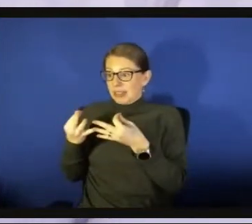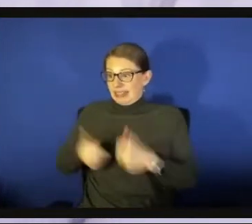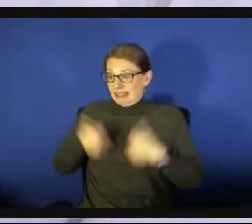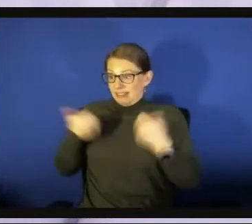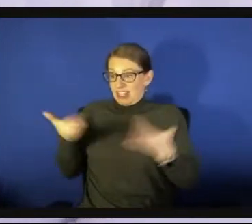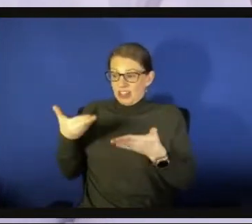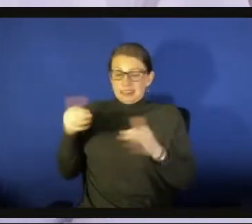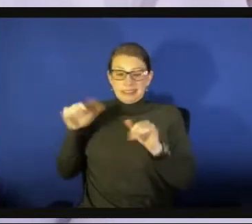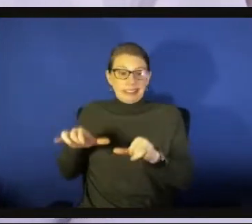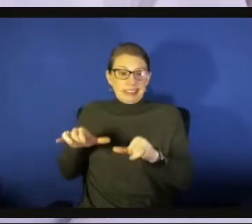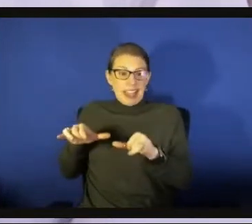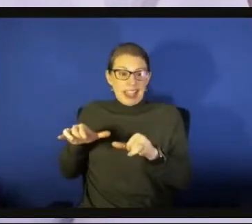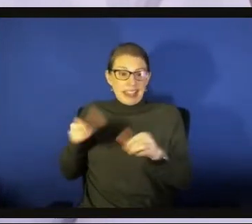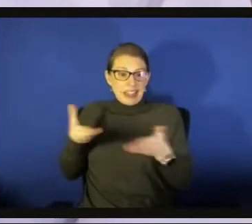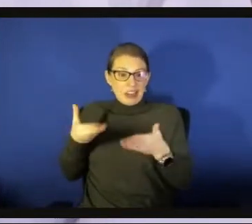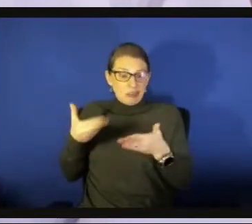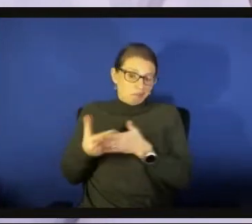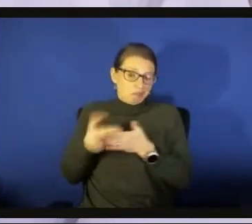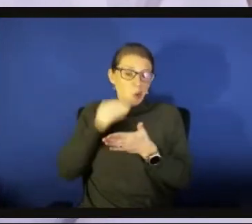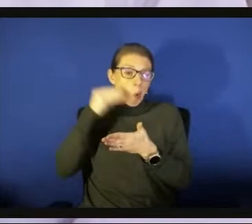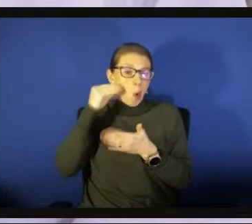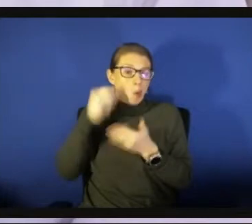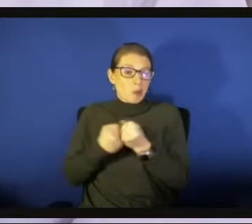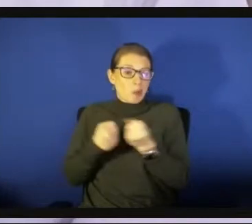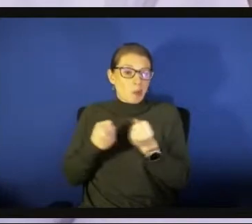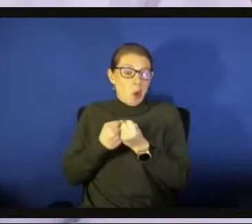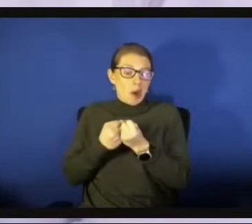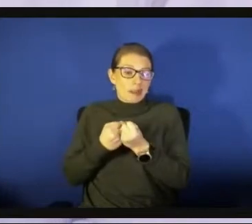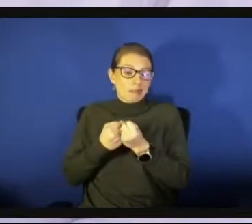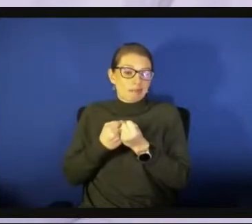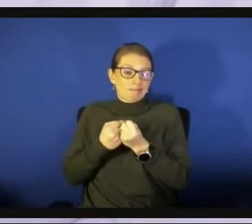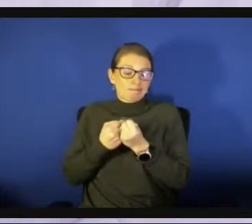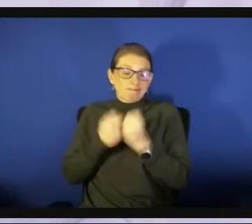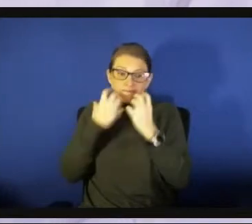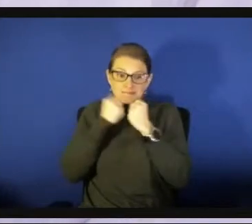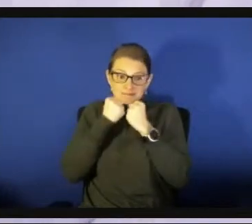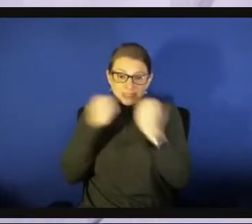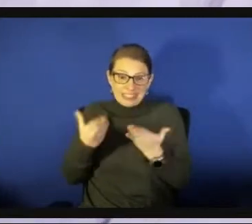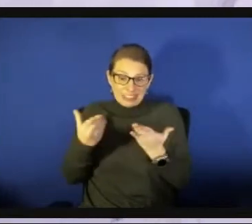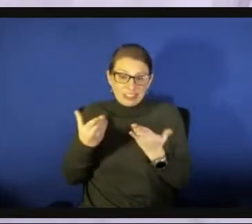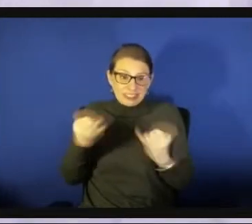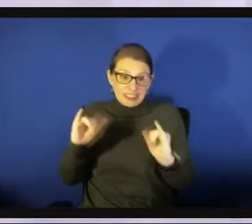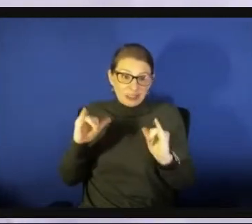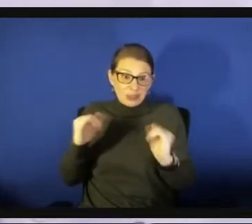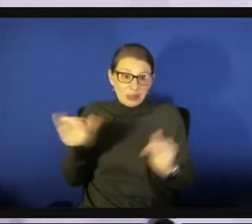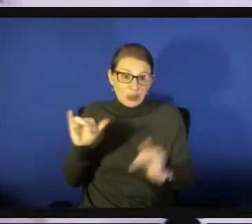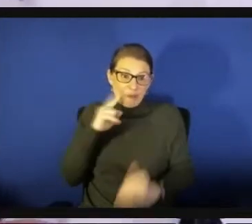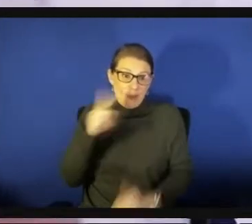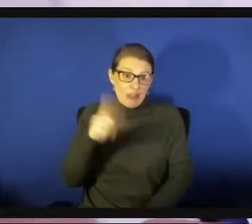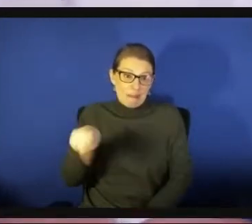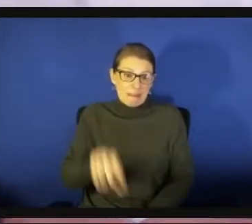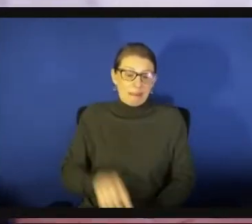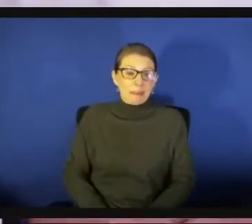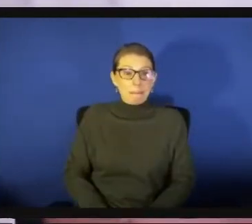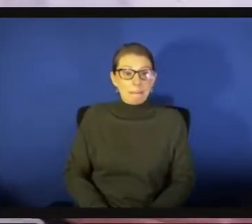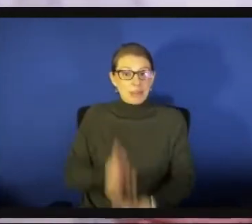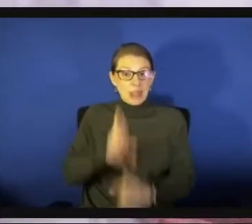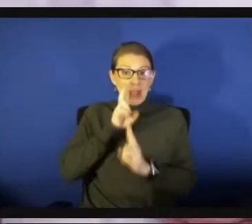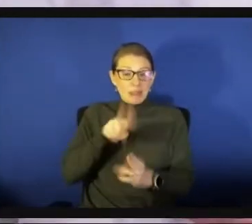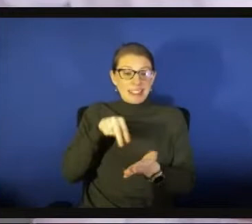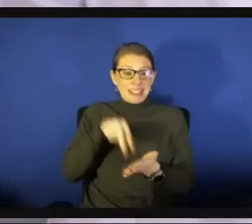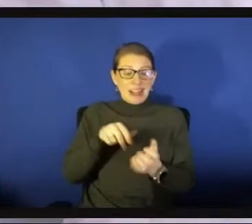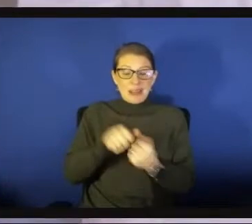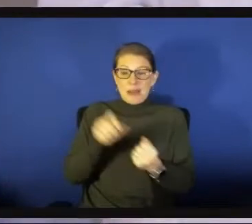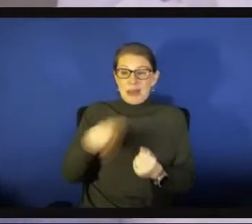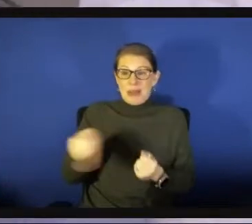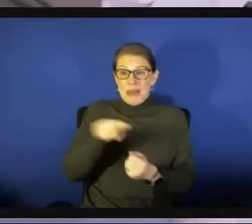support networks, and it's just an exciting moment. Yeah, it really is a big moment. I'm honored to be standing with you throughout the last 2